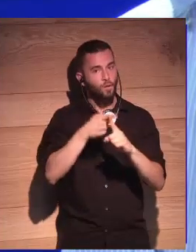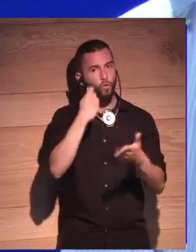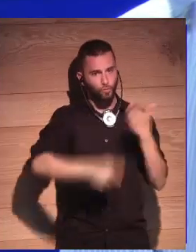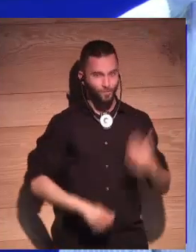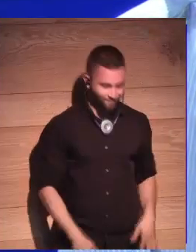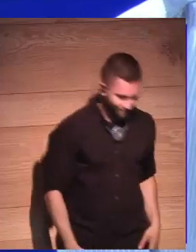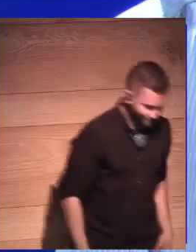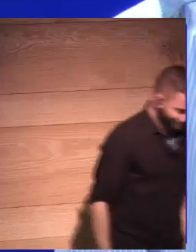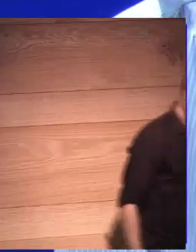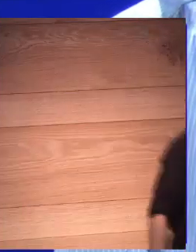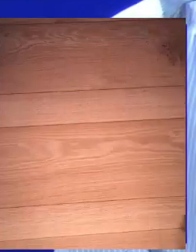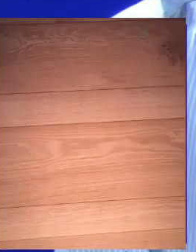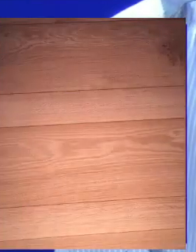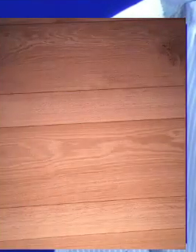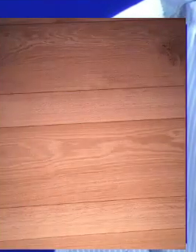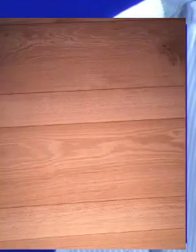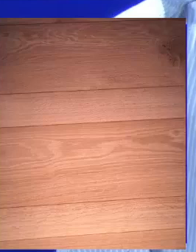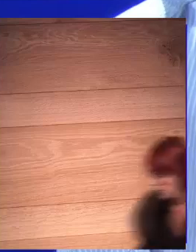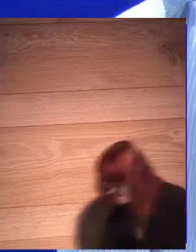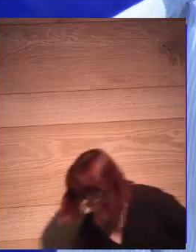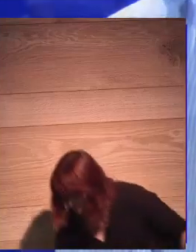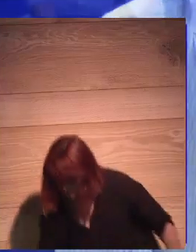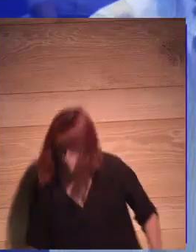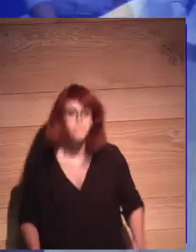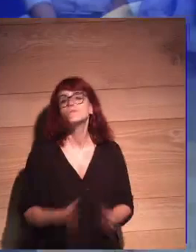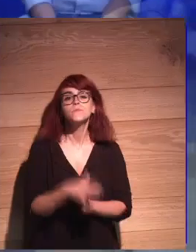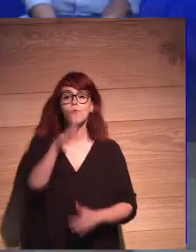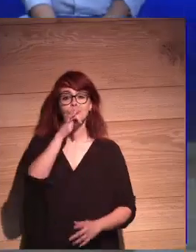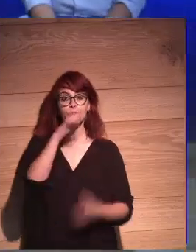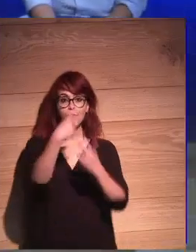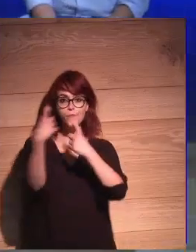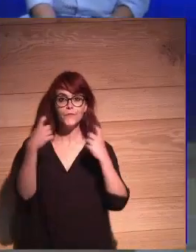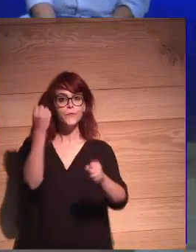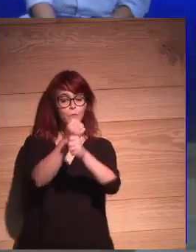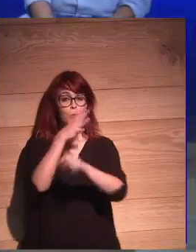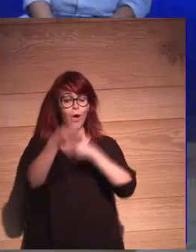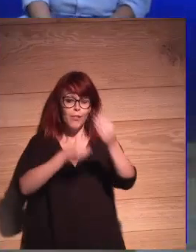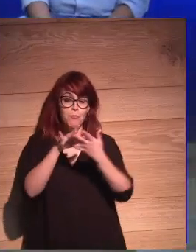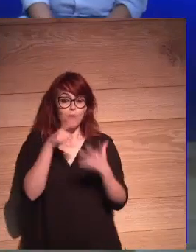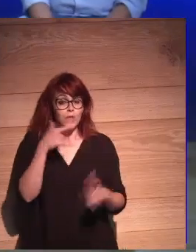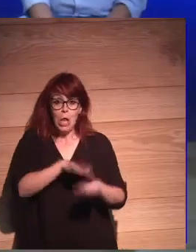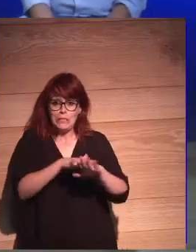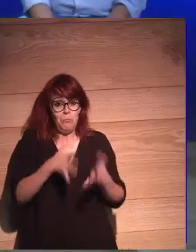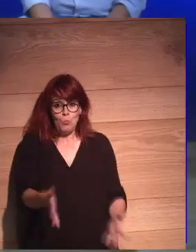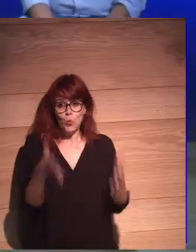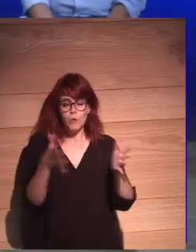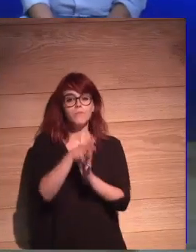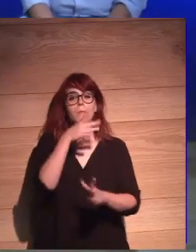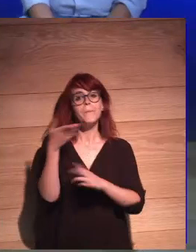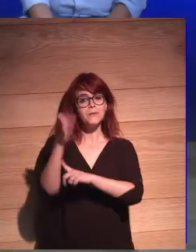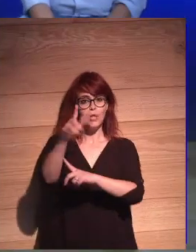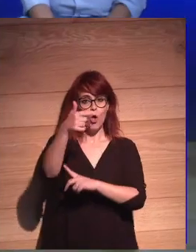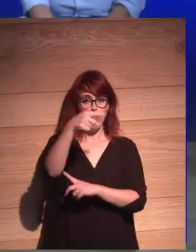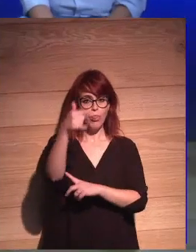the cardboard headsets that the children are handling. And forgive me, because education is my